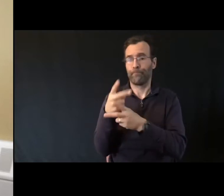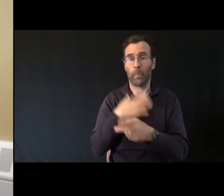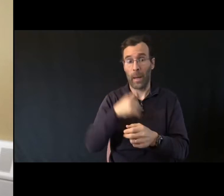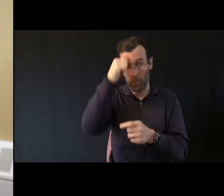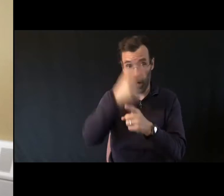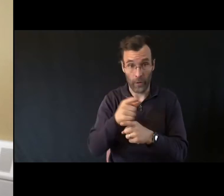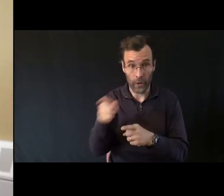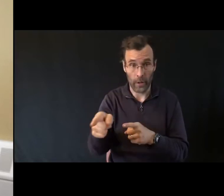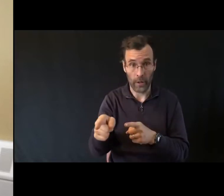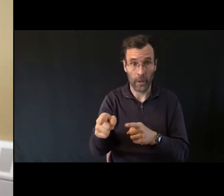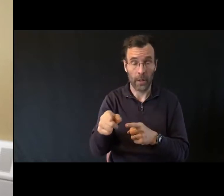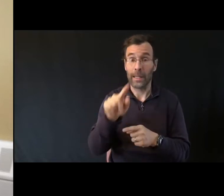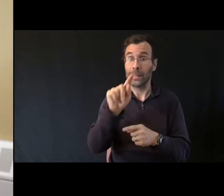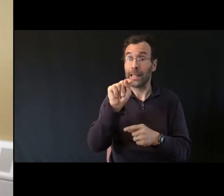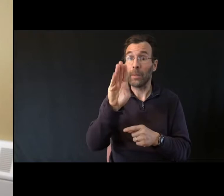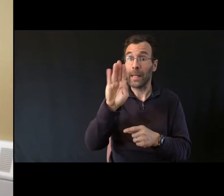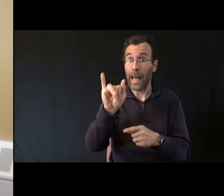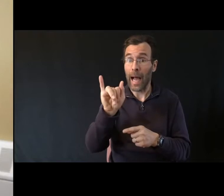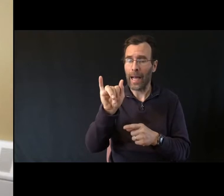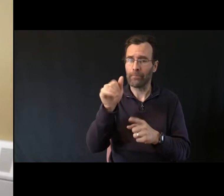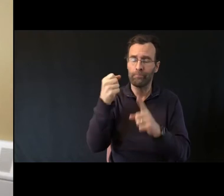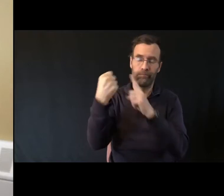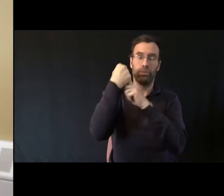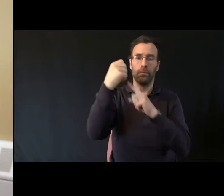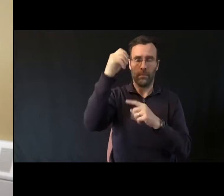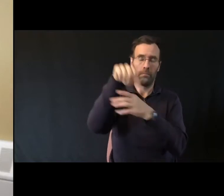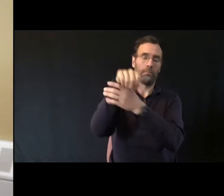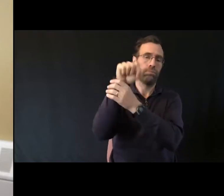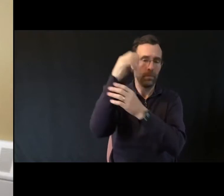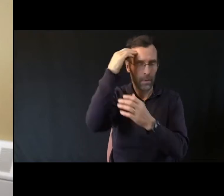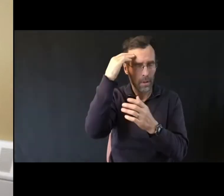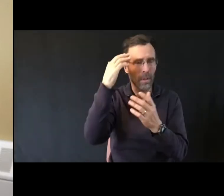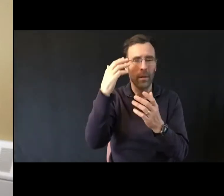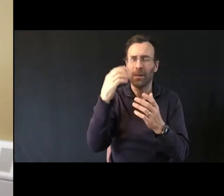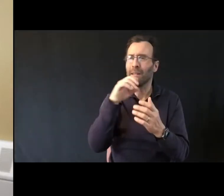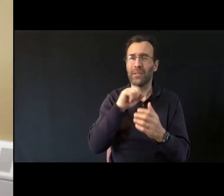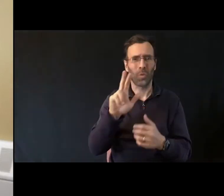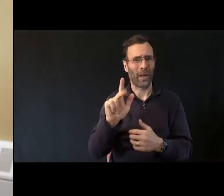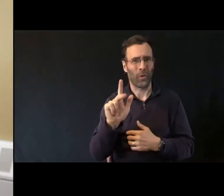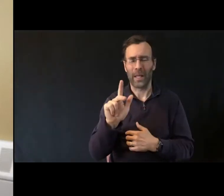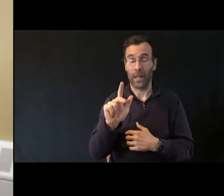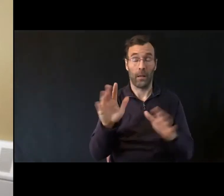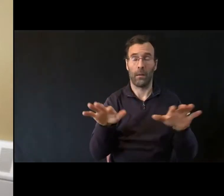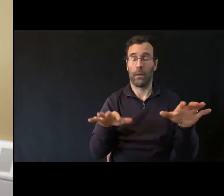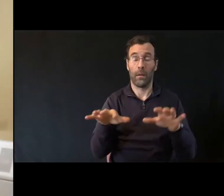was a TBI victim. And he was like 23 years old, and he